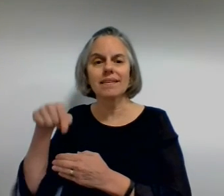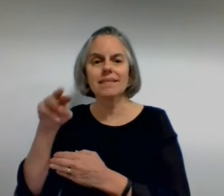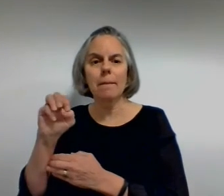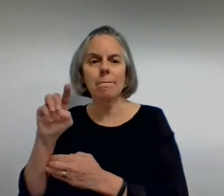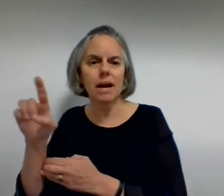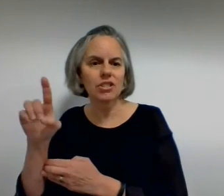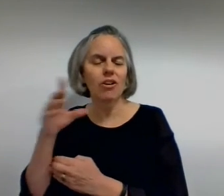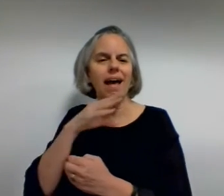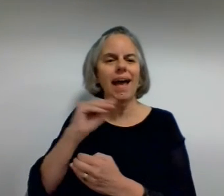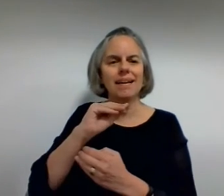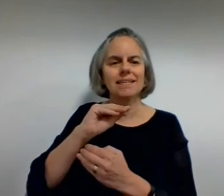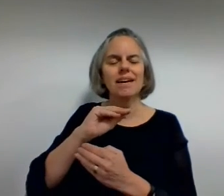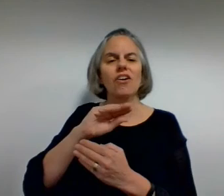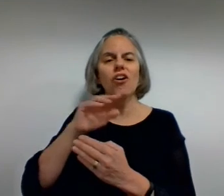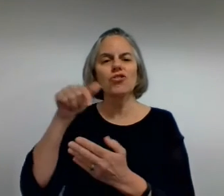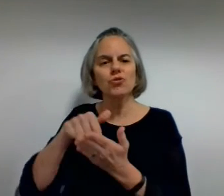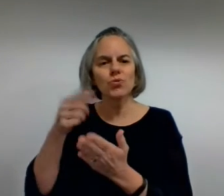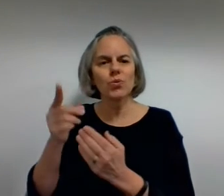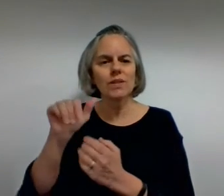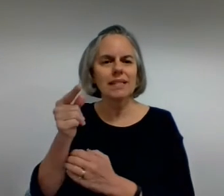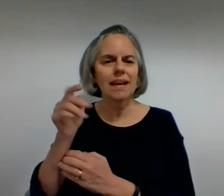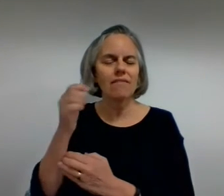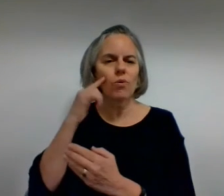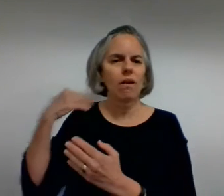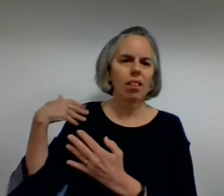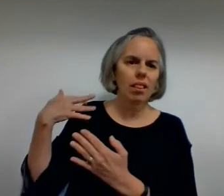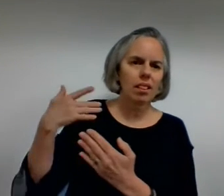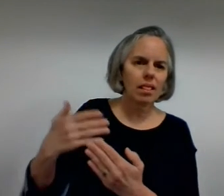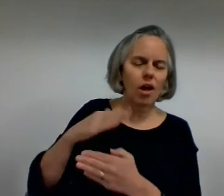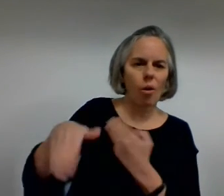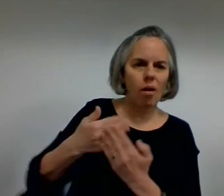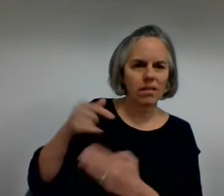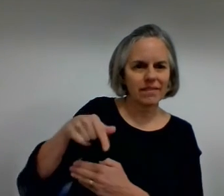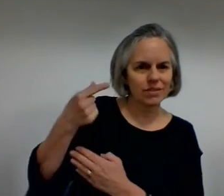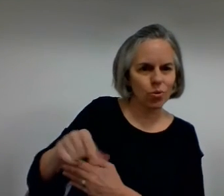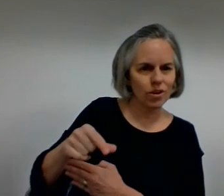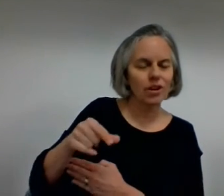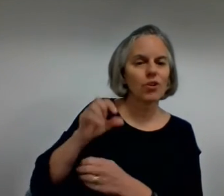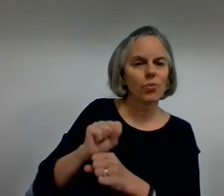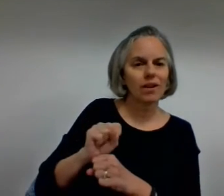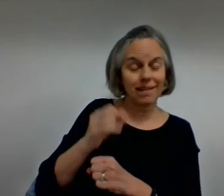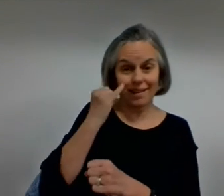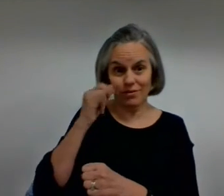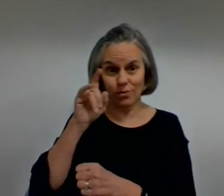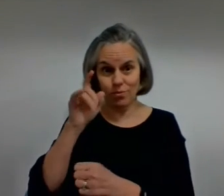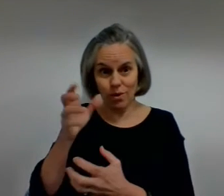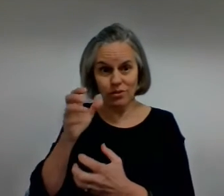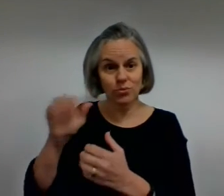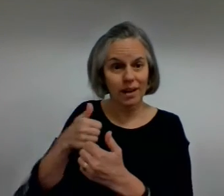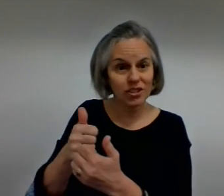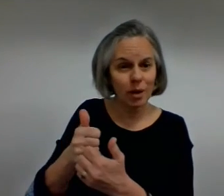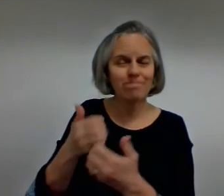but also the due date for all of this quarter's work. So make sure that if you're wanting to catch up, now is the time to do